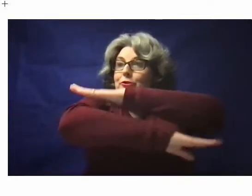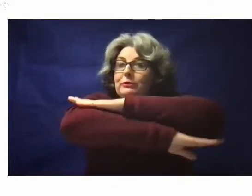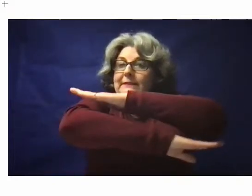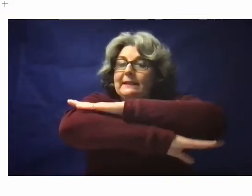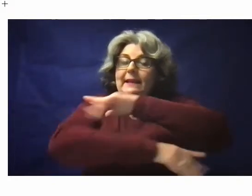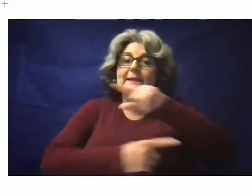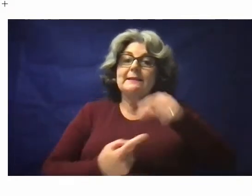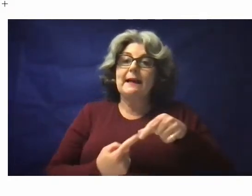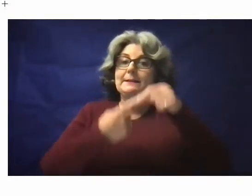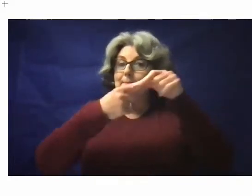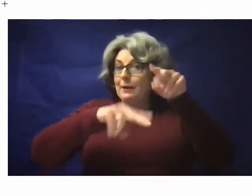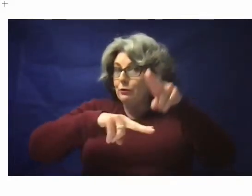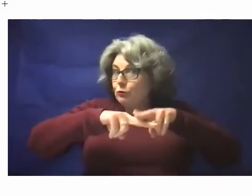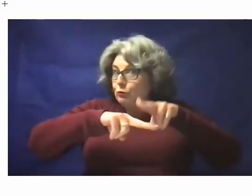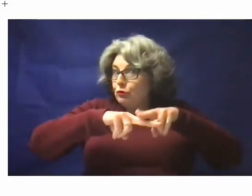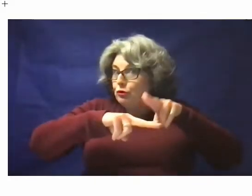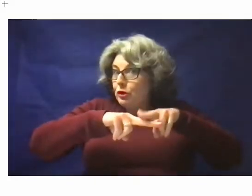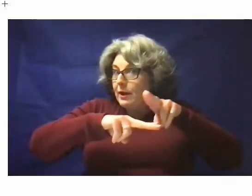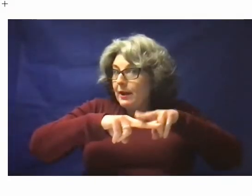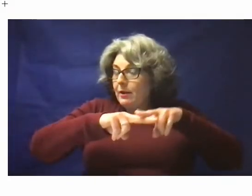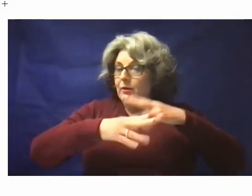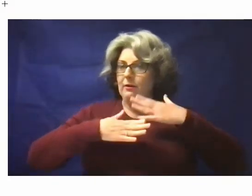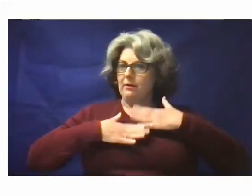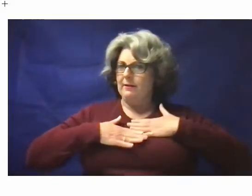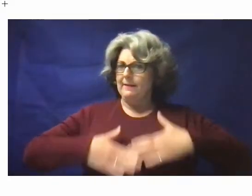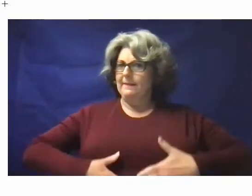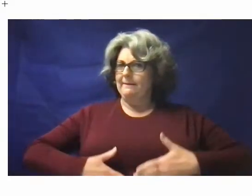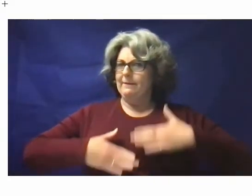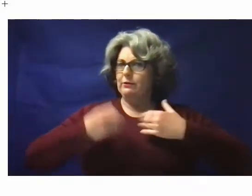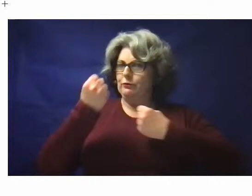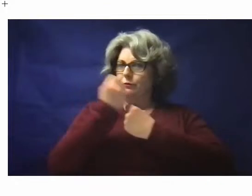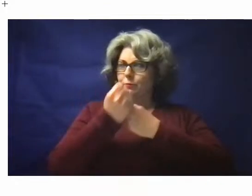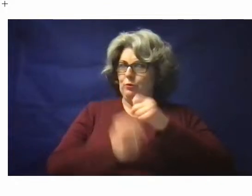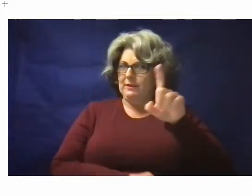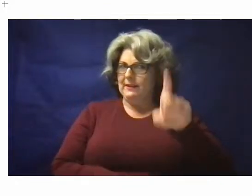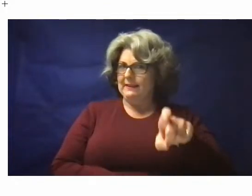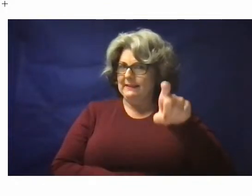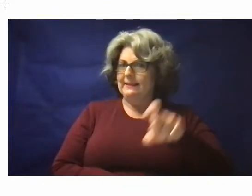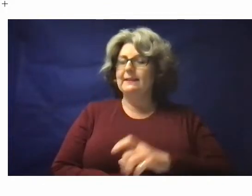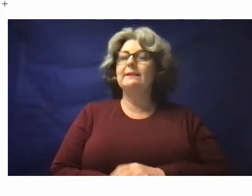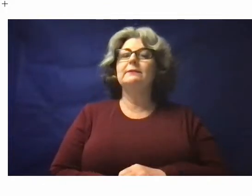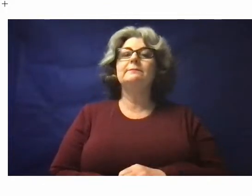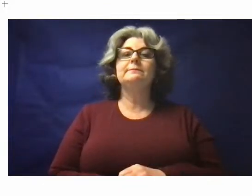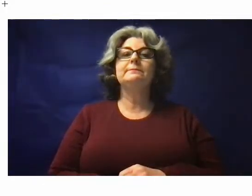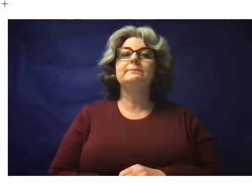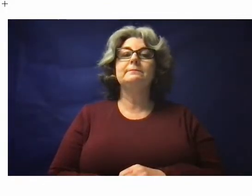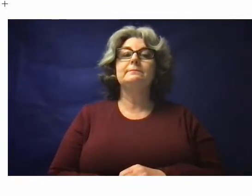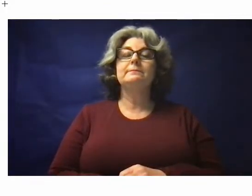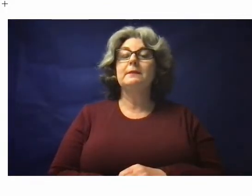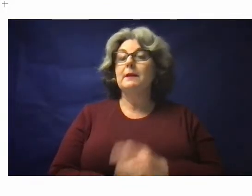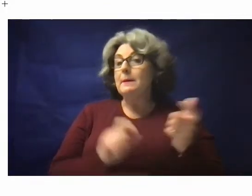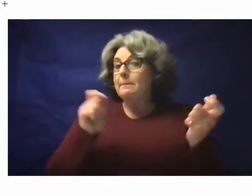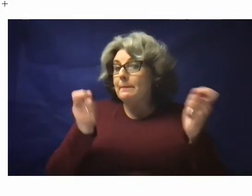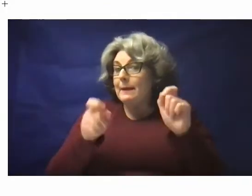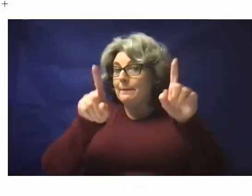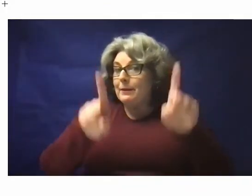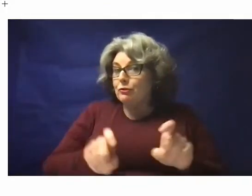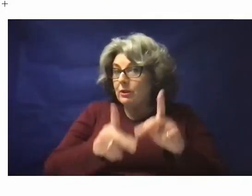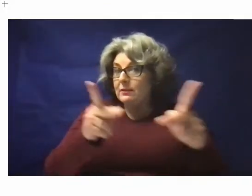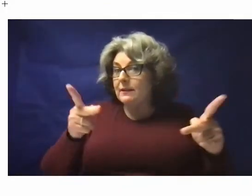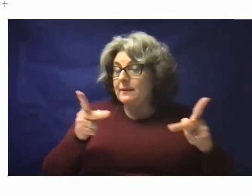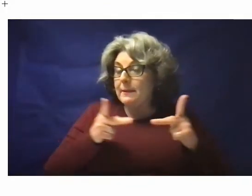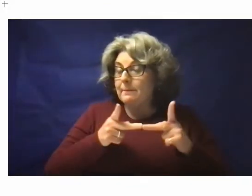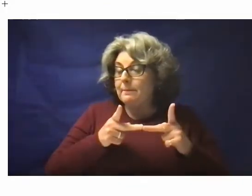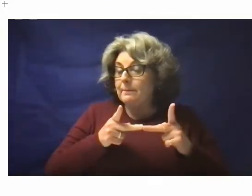provide the physical support that is needed. It could be a change of the test location if there is